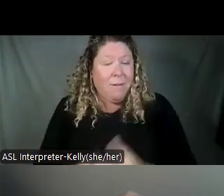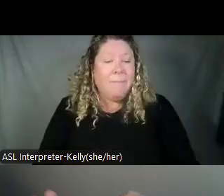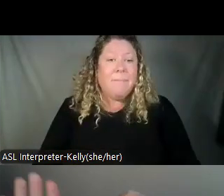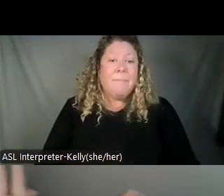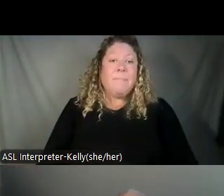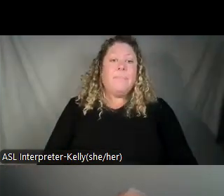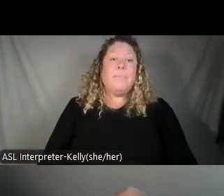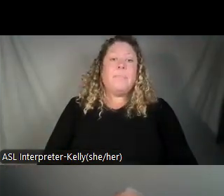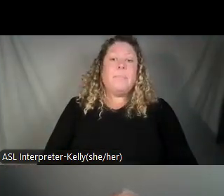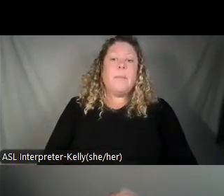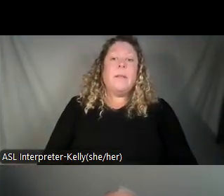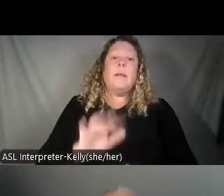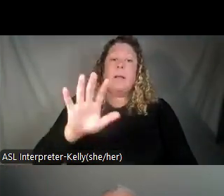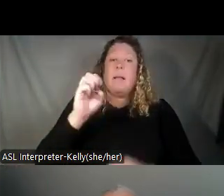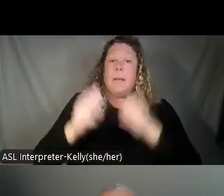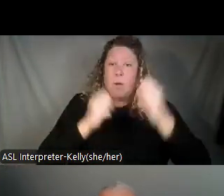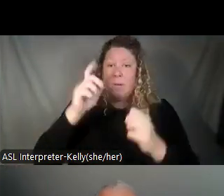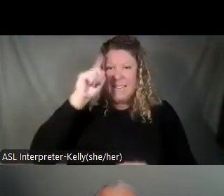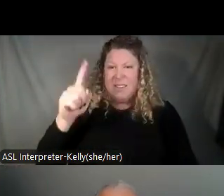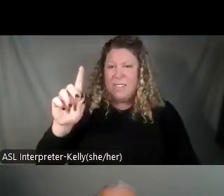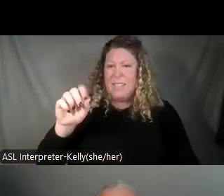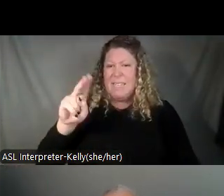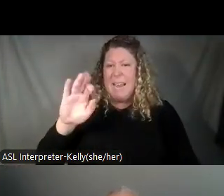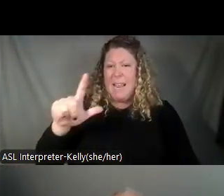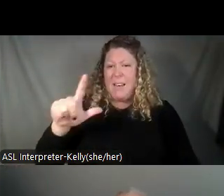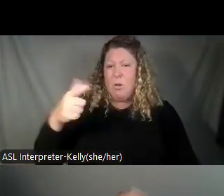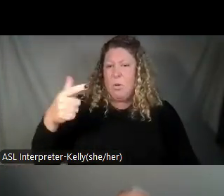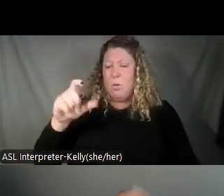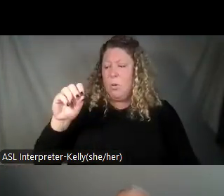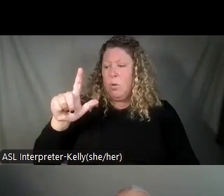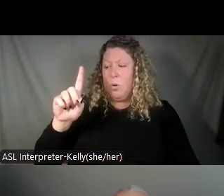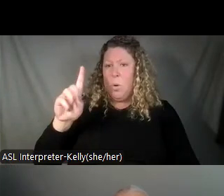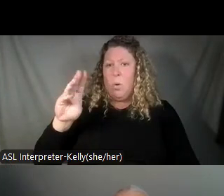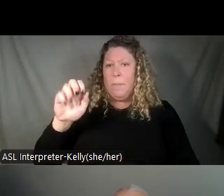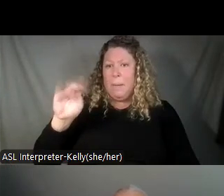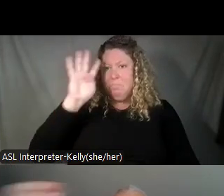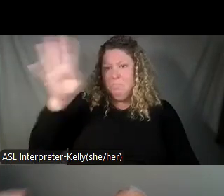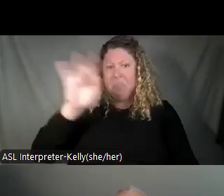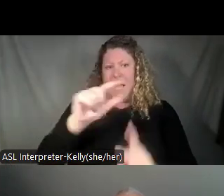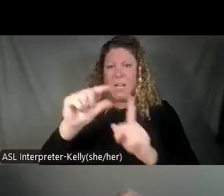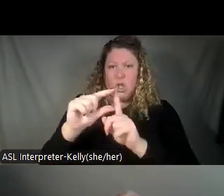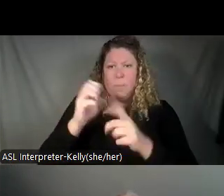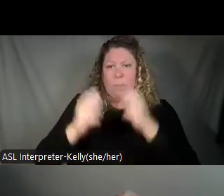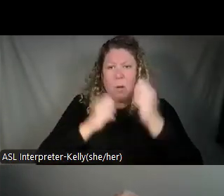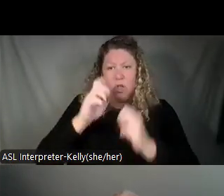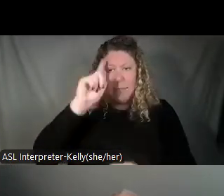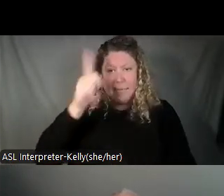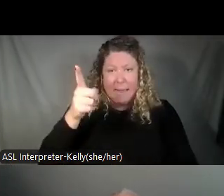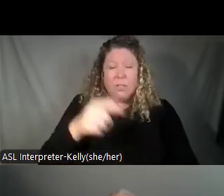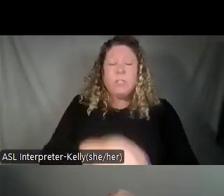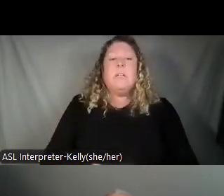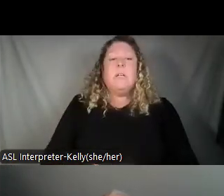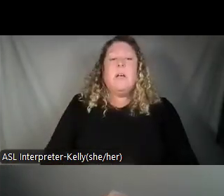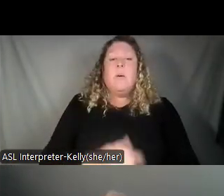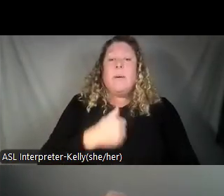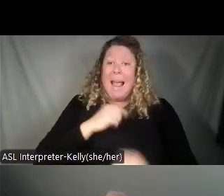emotional intelligence, Daniel Goleman has kind of coined that term. When I teach it, I look at it as